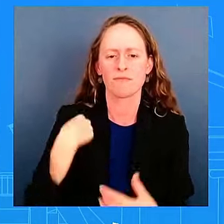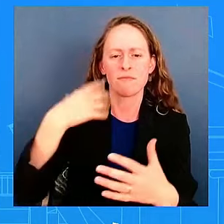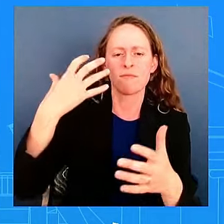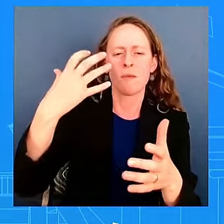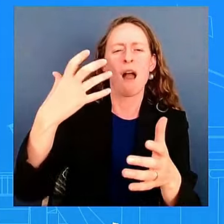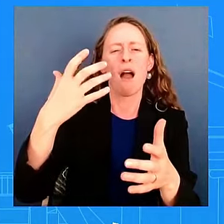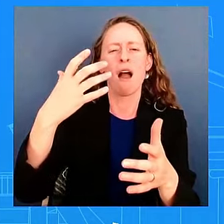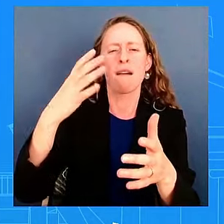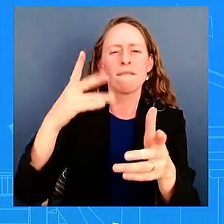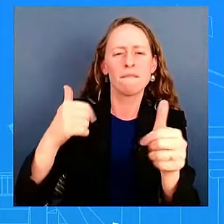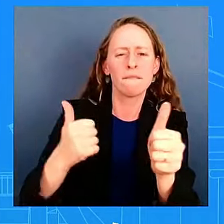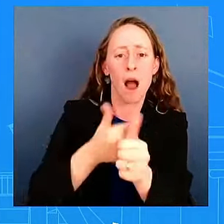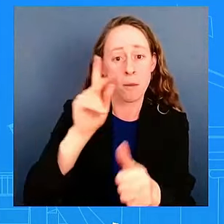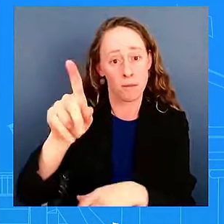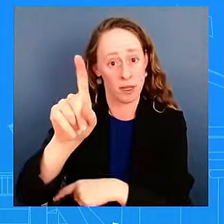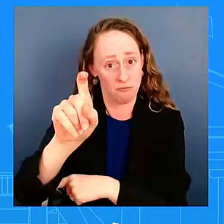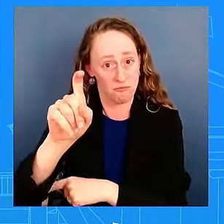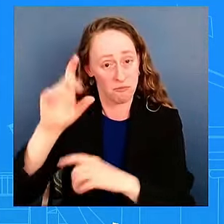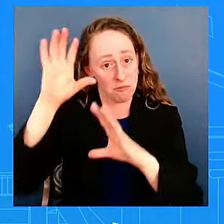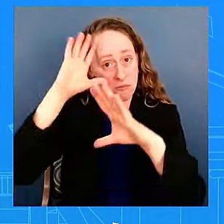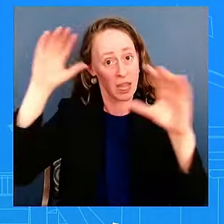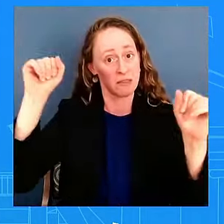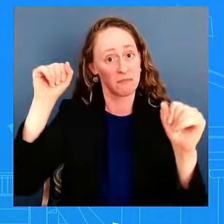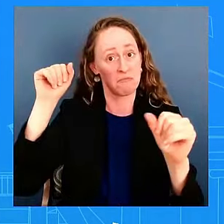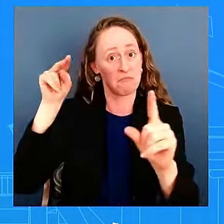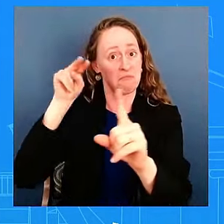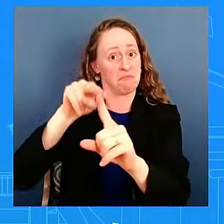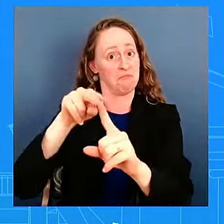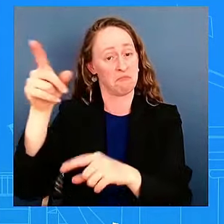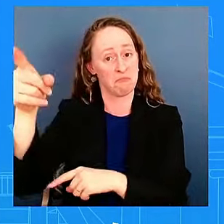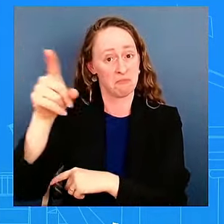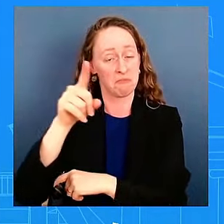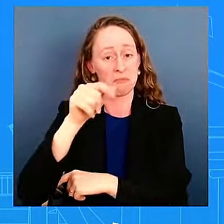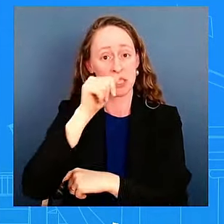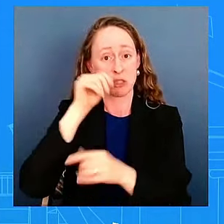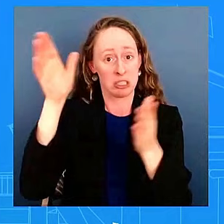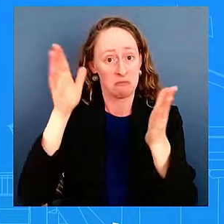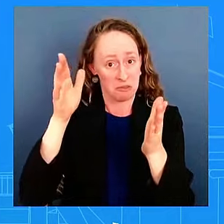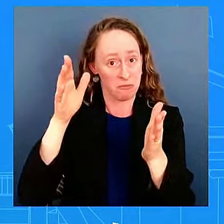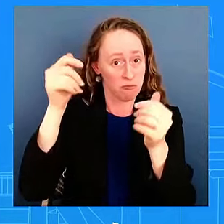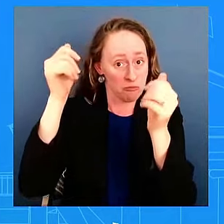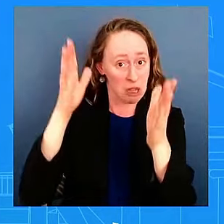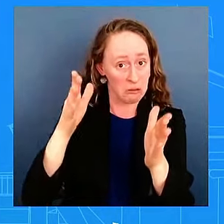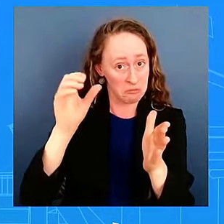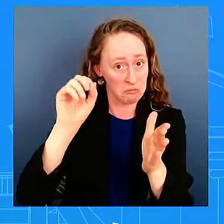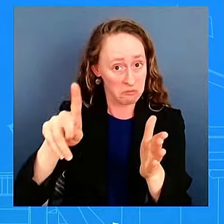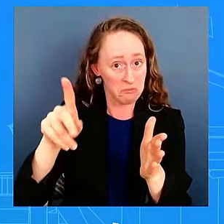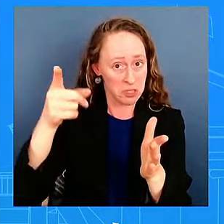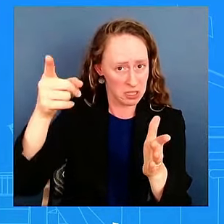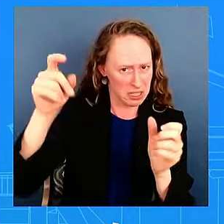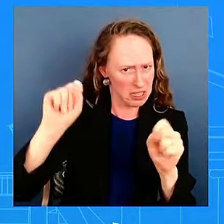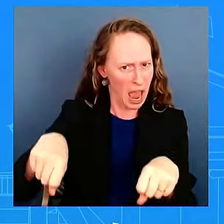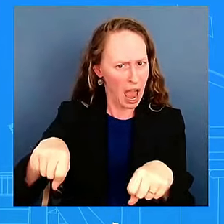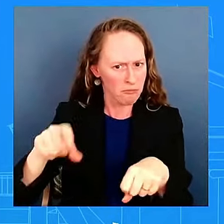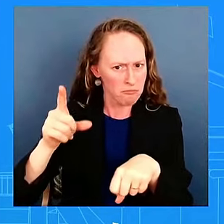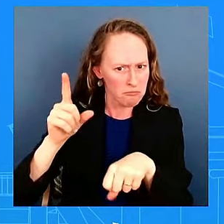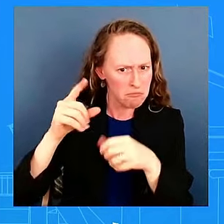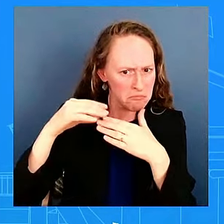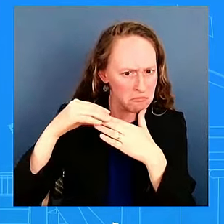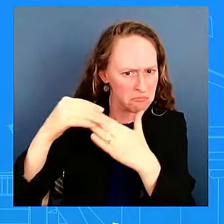a couple of things, yes. So the answer is yes. But I do want to say the director is working hard to examine what happened and to